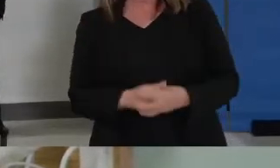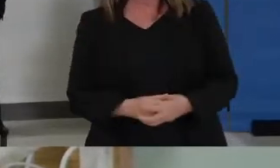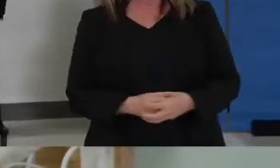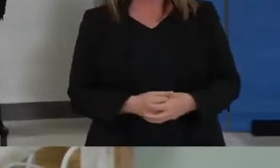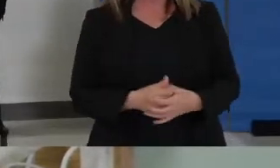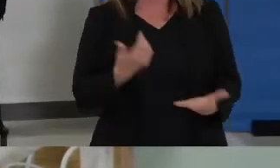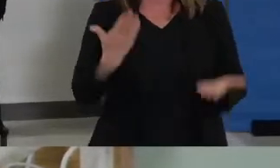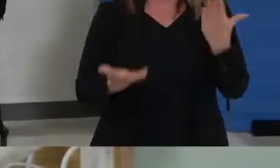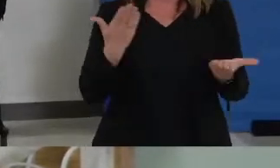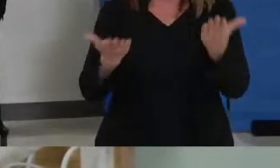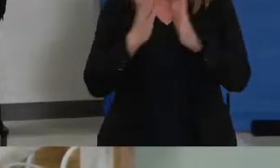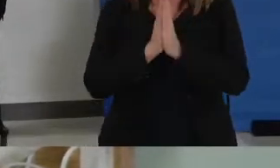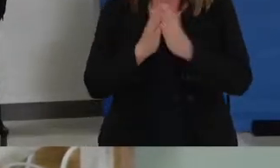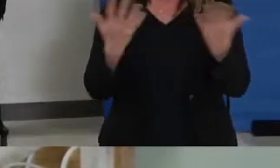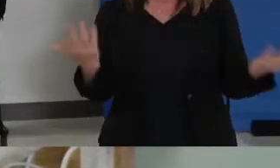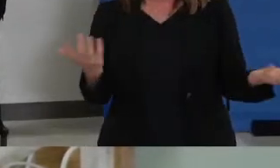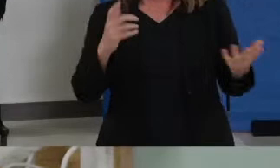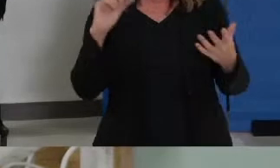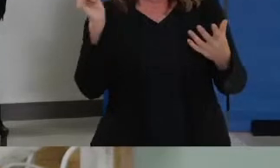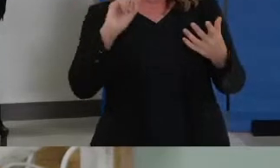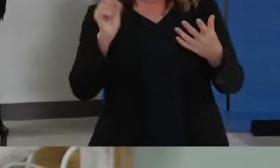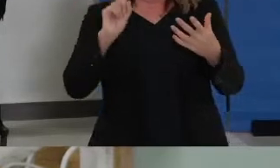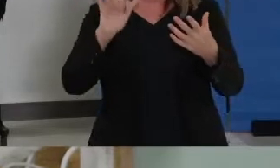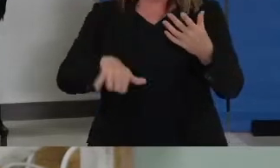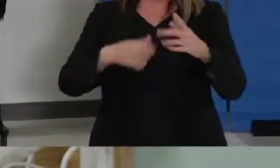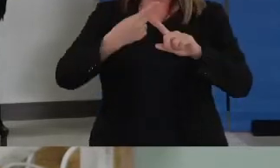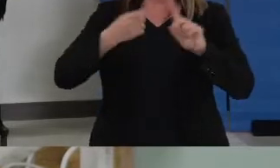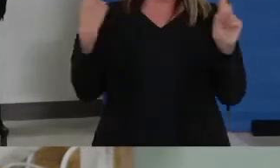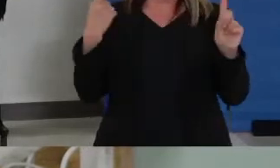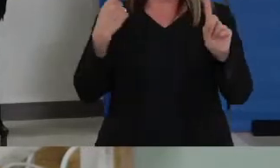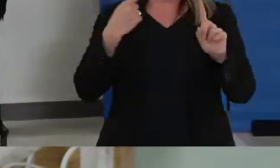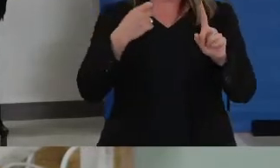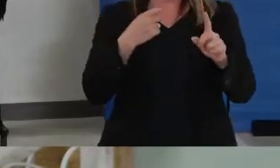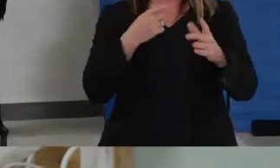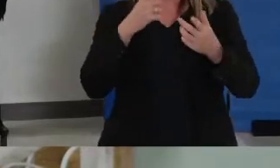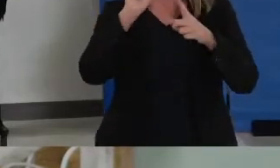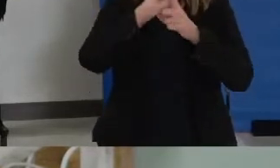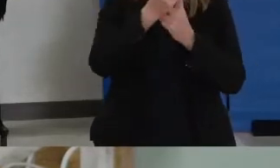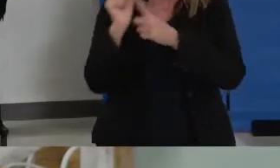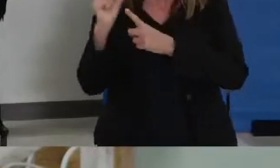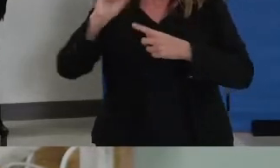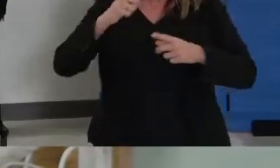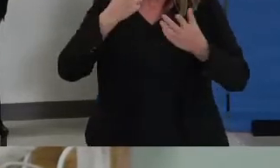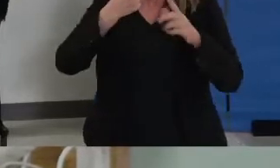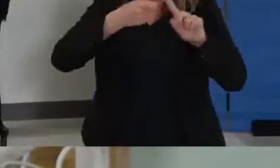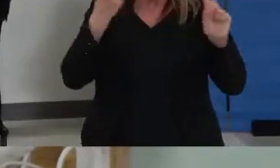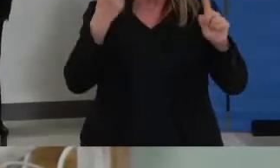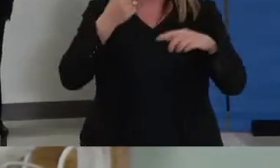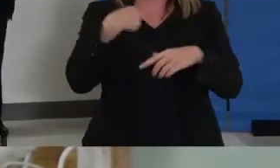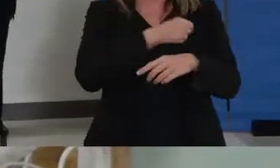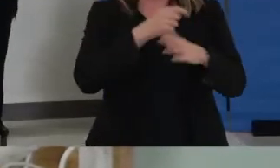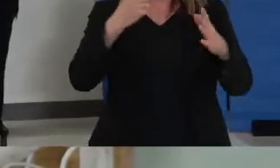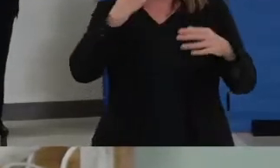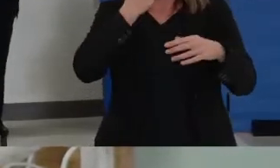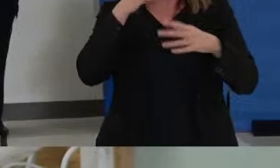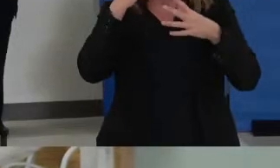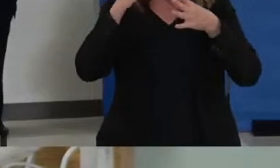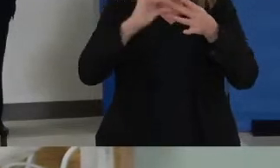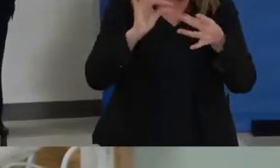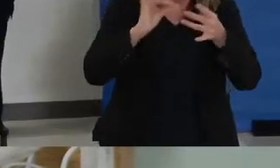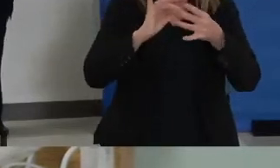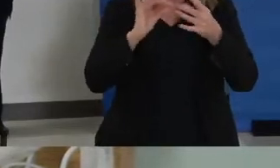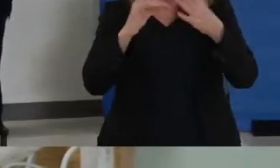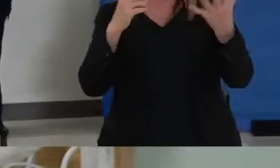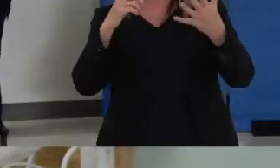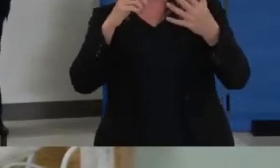may ask, well, where do all the settings come from? We know. We just heard stories about patients who don't have the